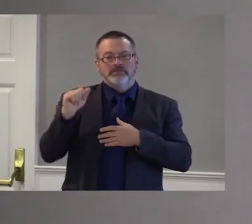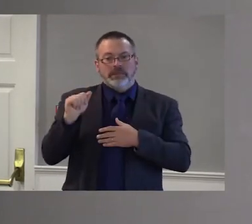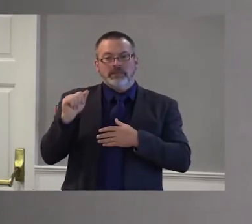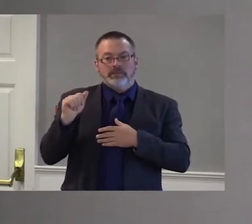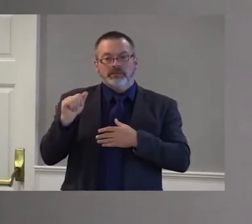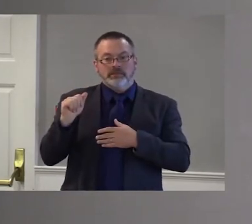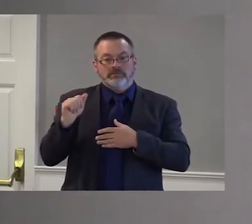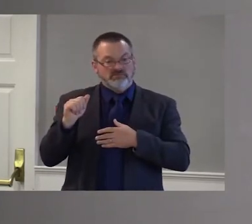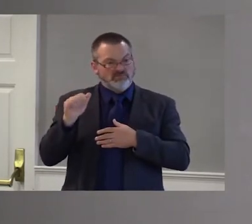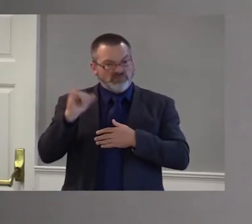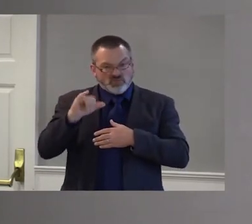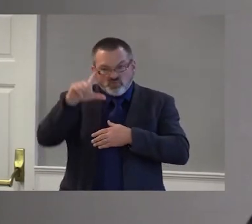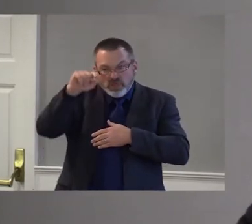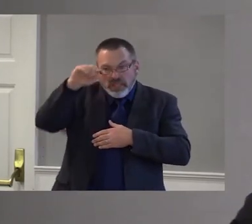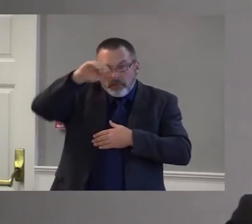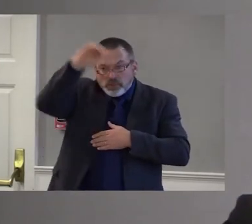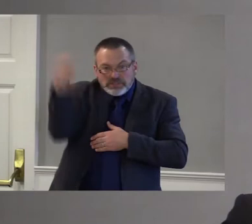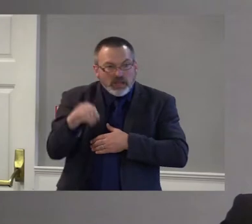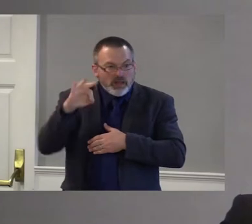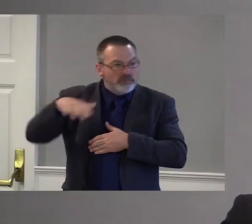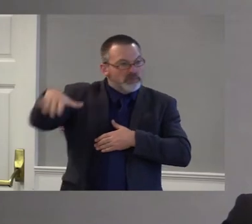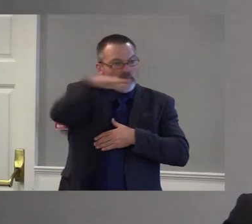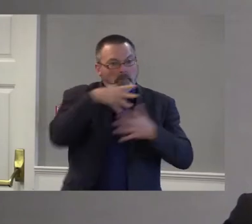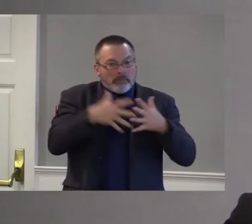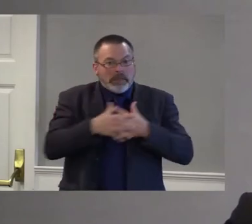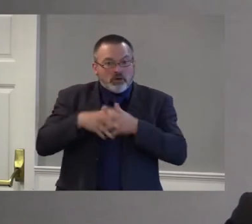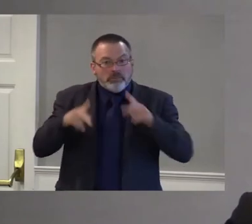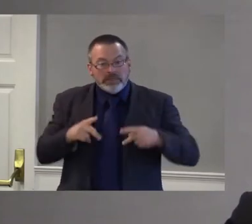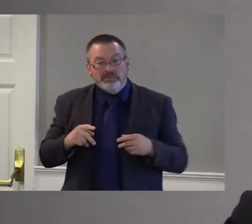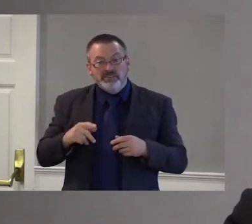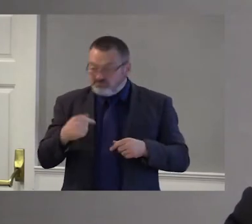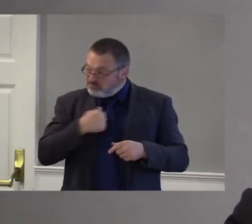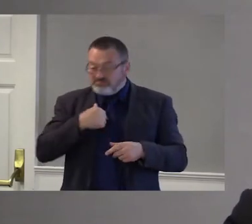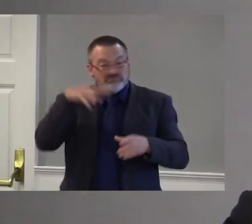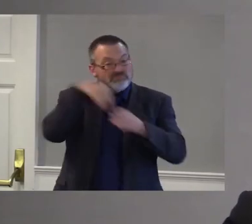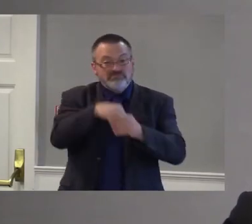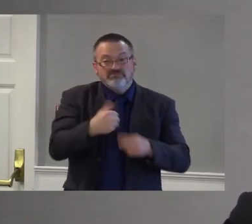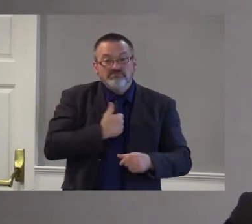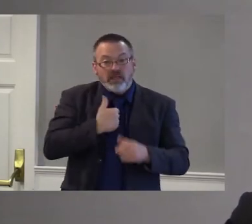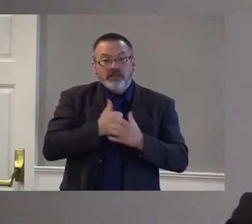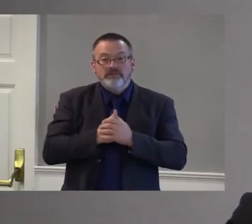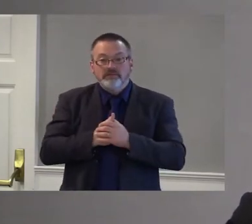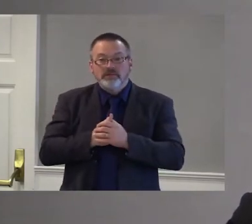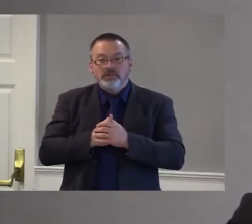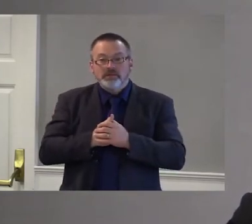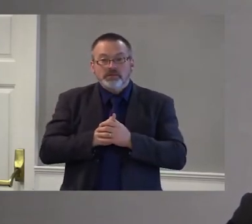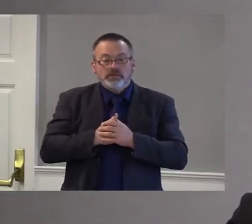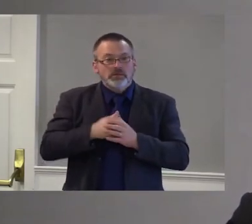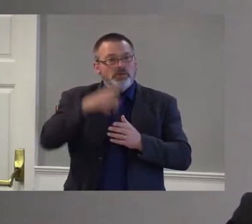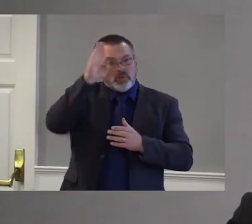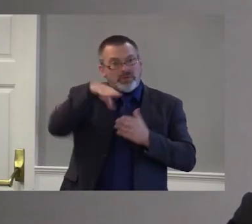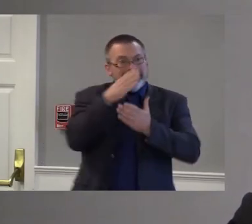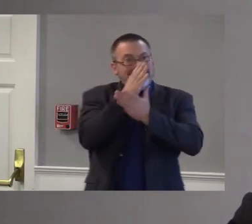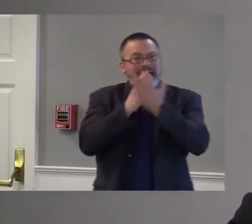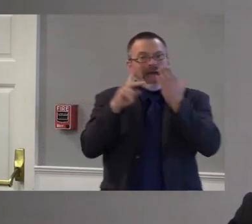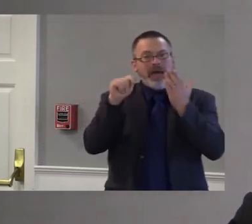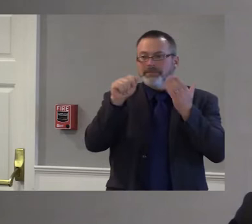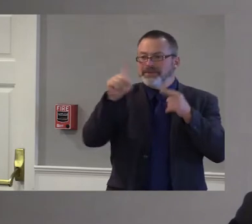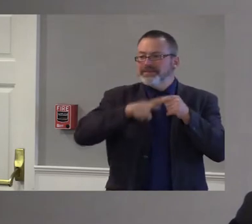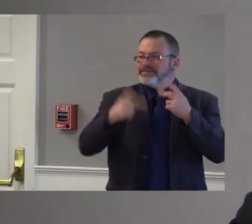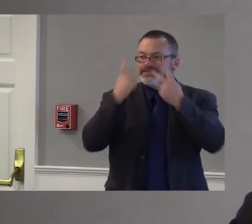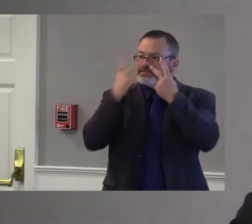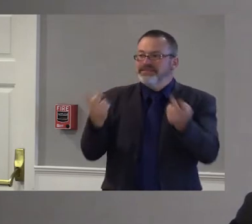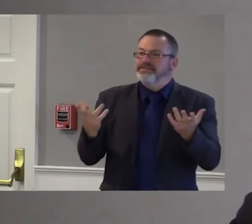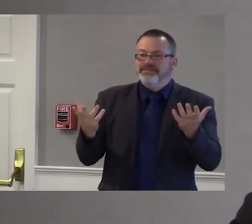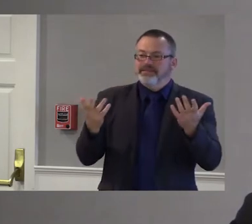As everyone here knows, some disabilities are invisible. In 2019, I was diagnosed with a rare